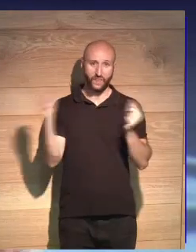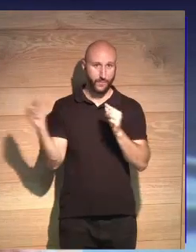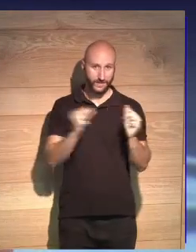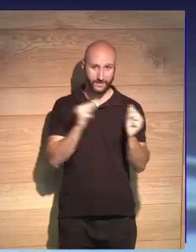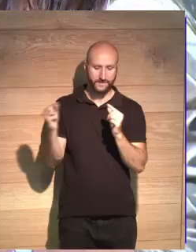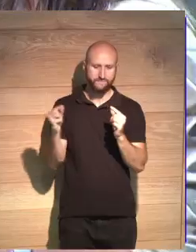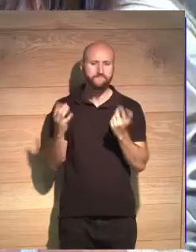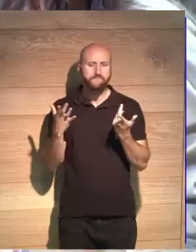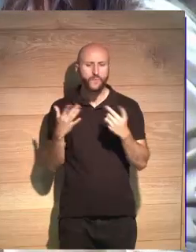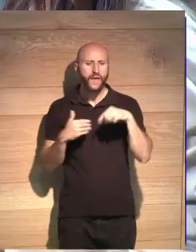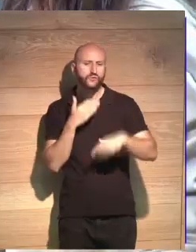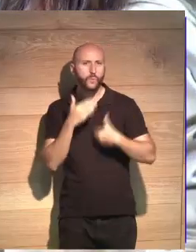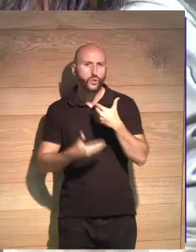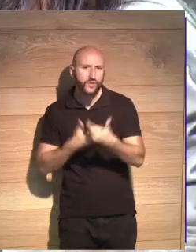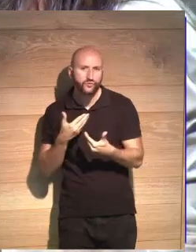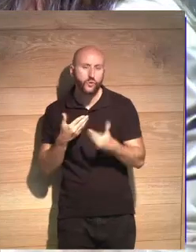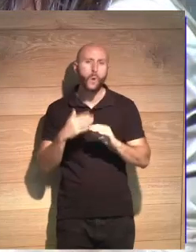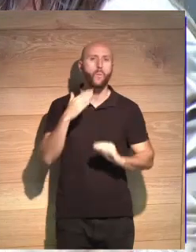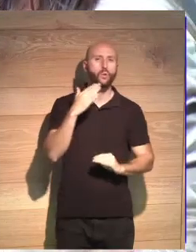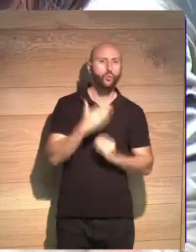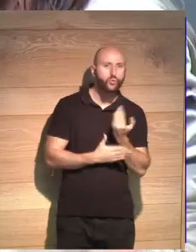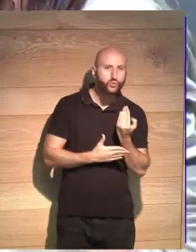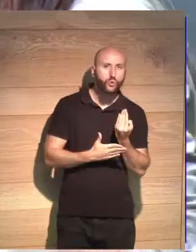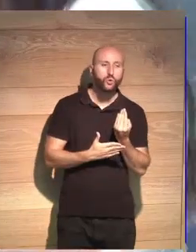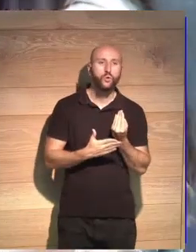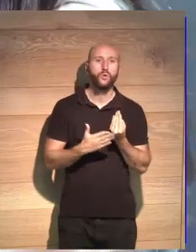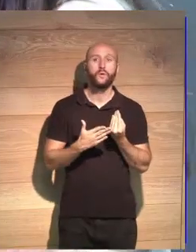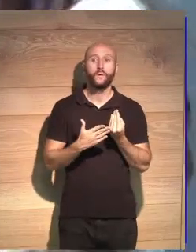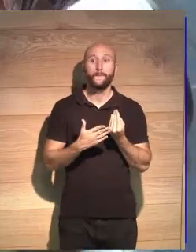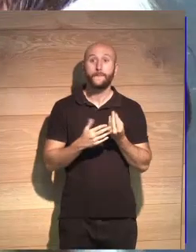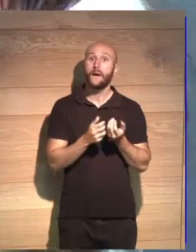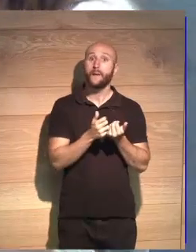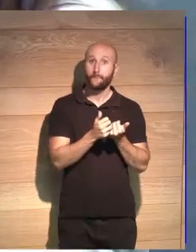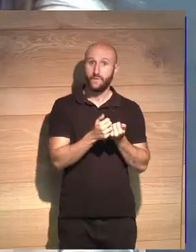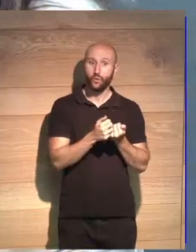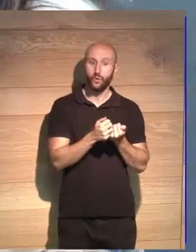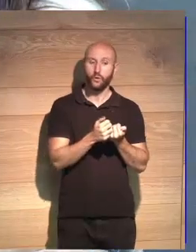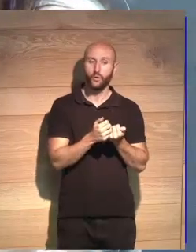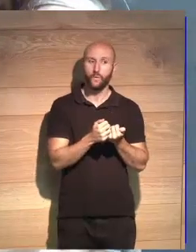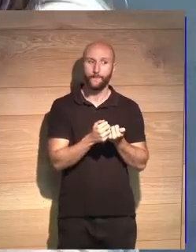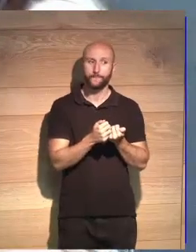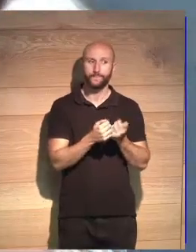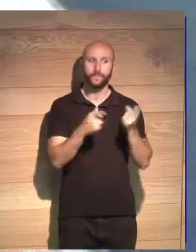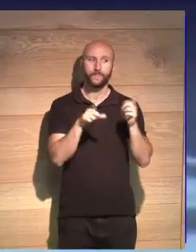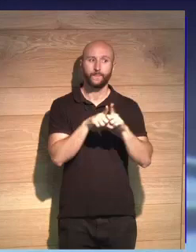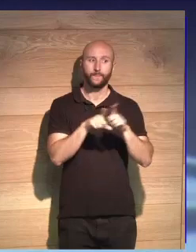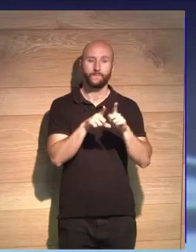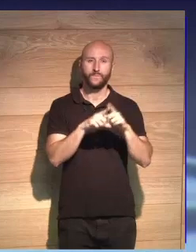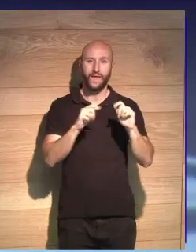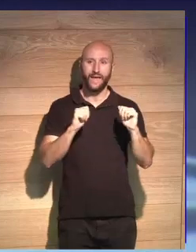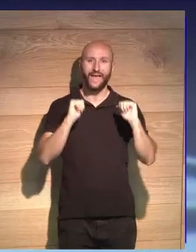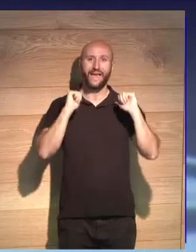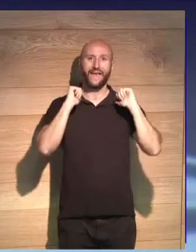Earlier, they were talking about this being a process or a product. Video games, as we define the